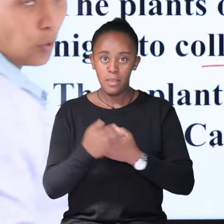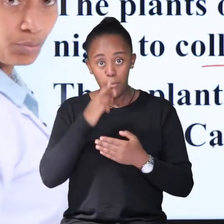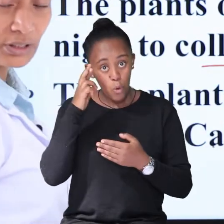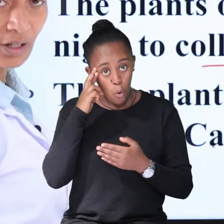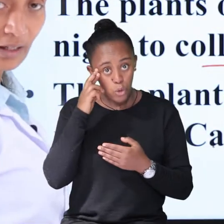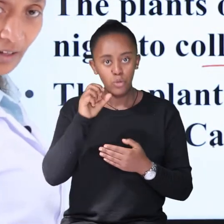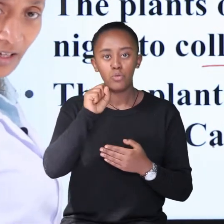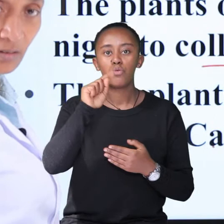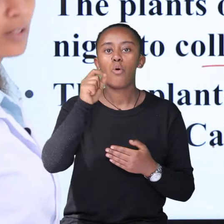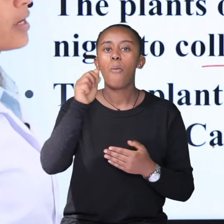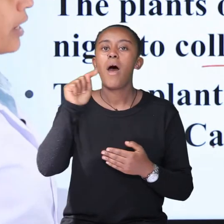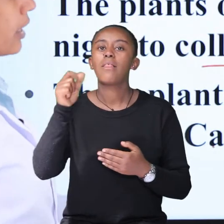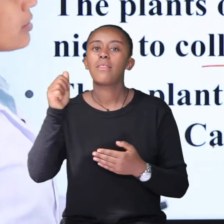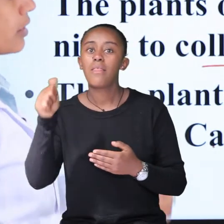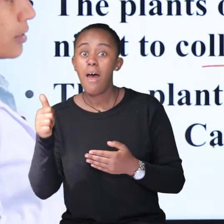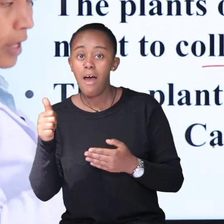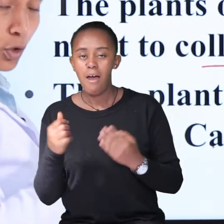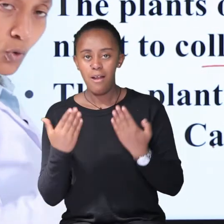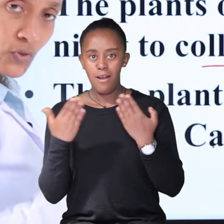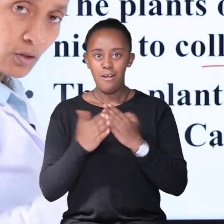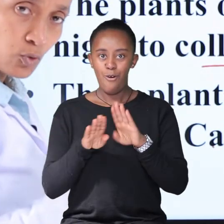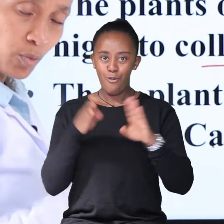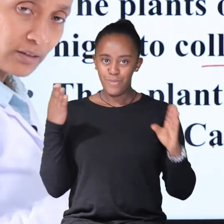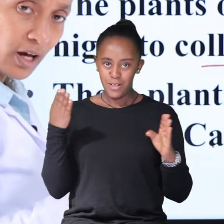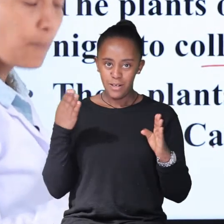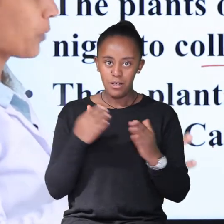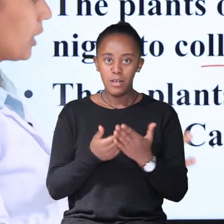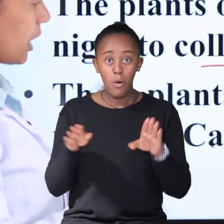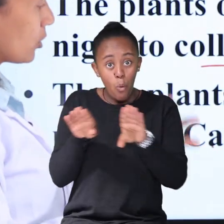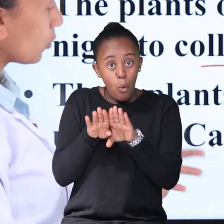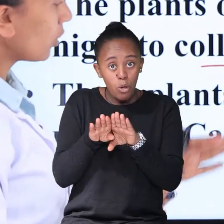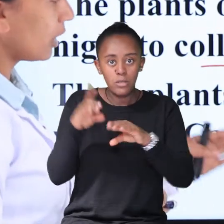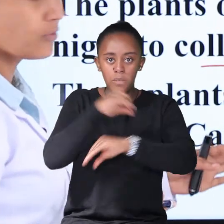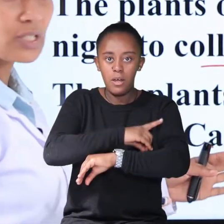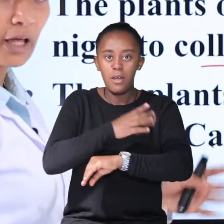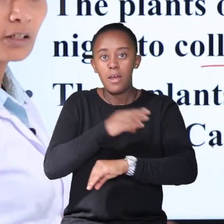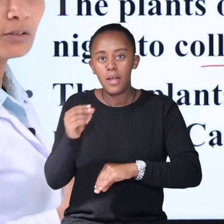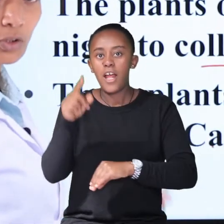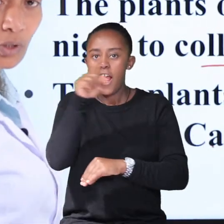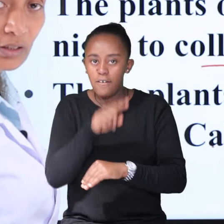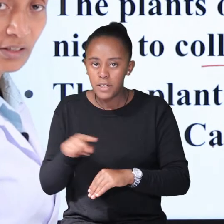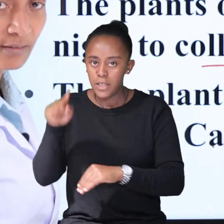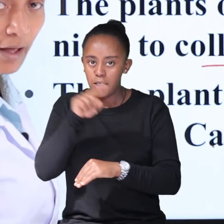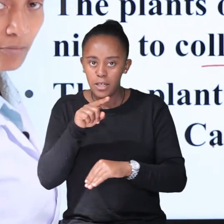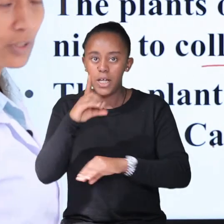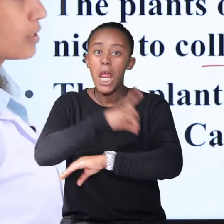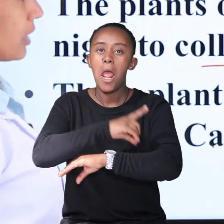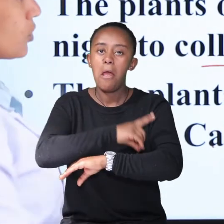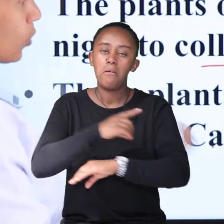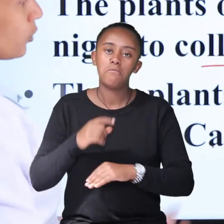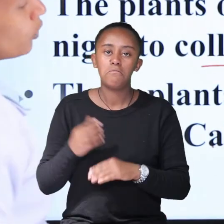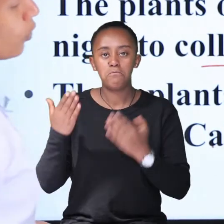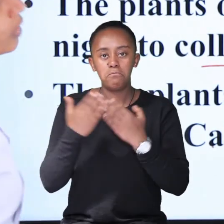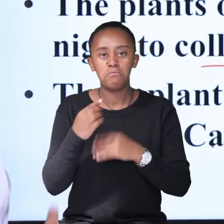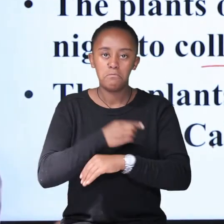are open at night, and they close their stomata and undergo Kelvin cycle during the daytime.